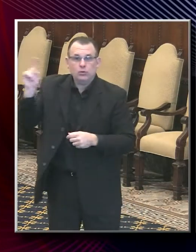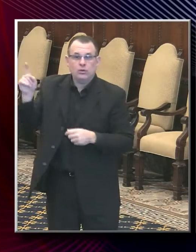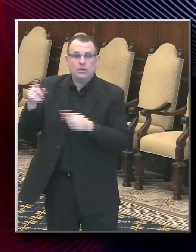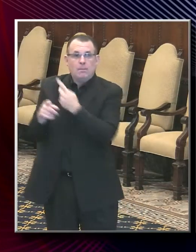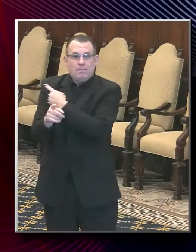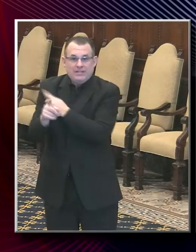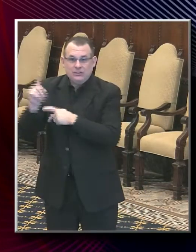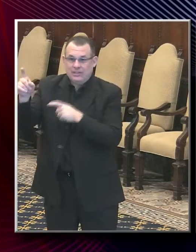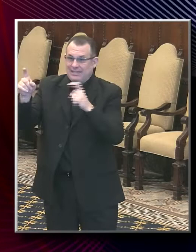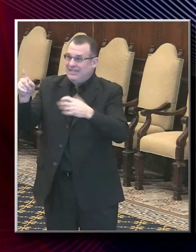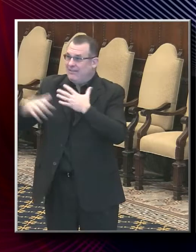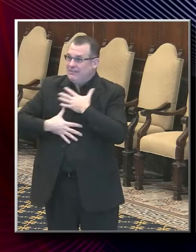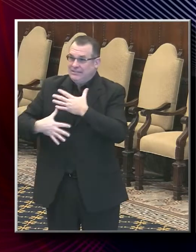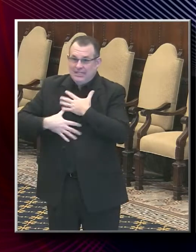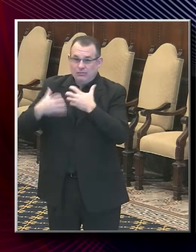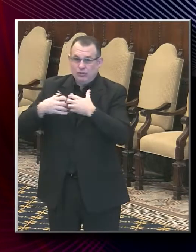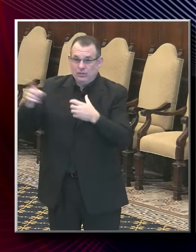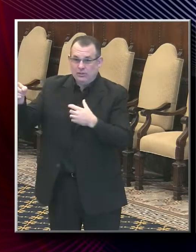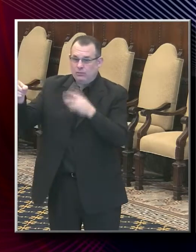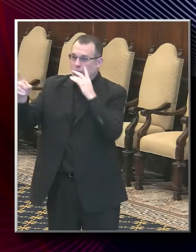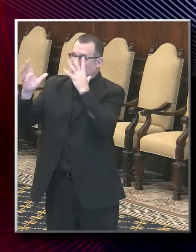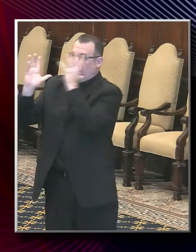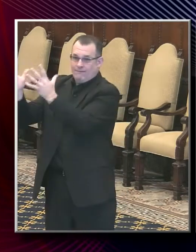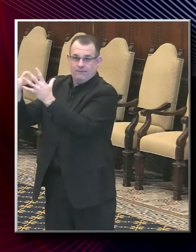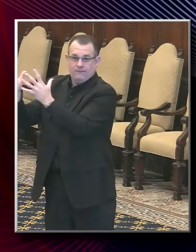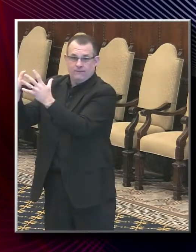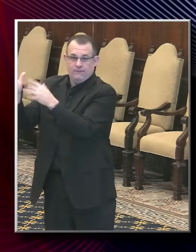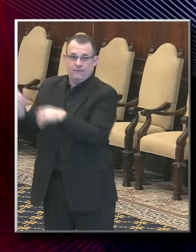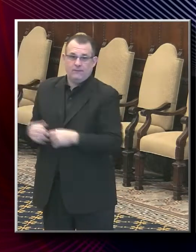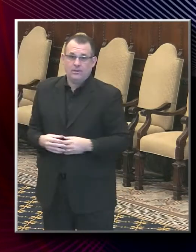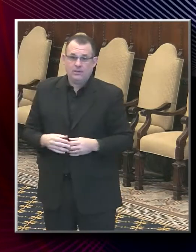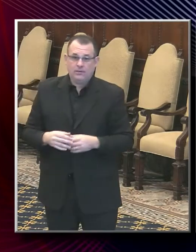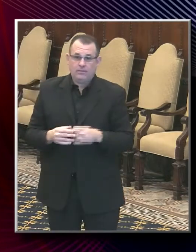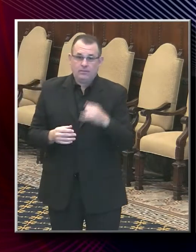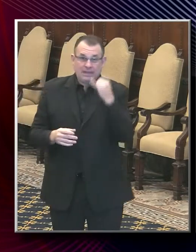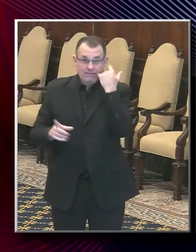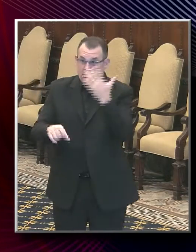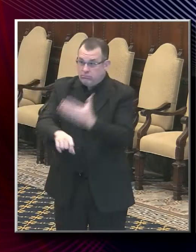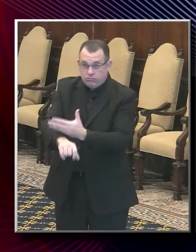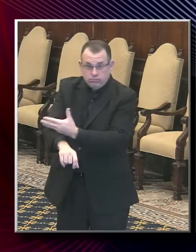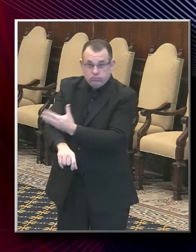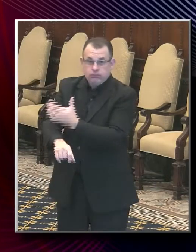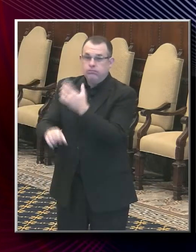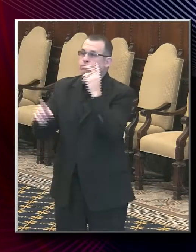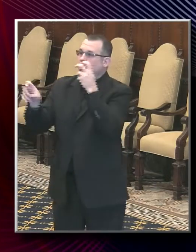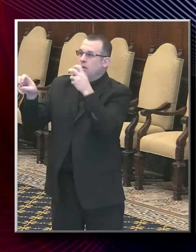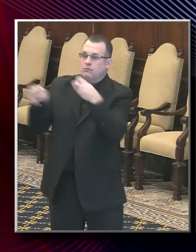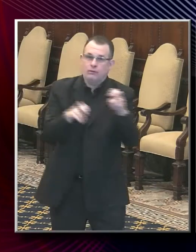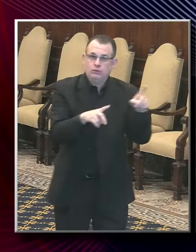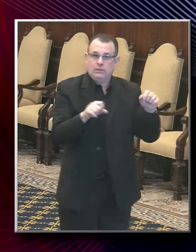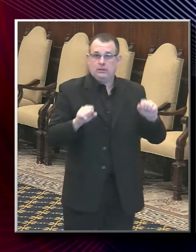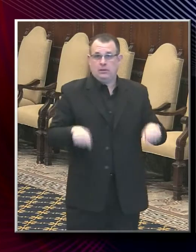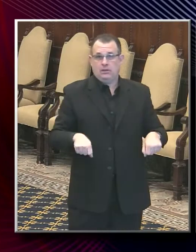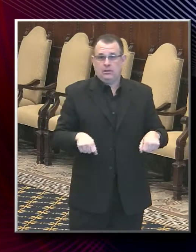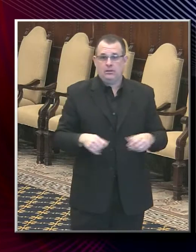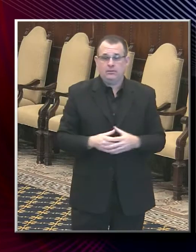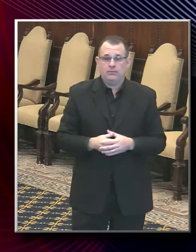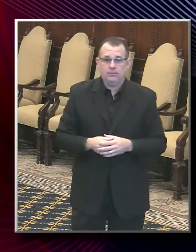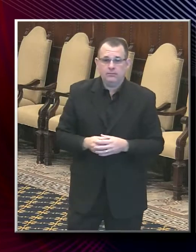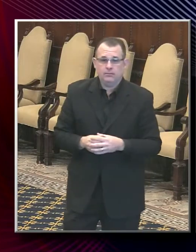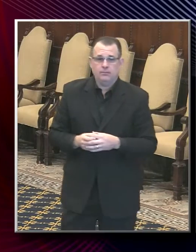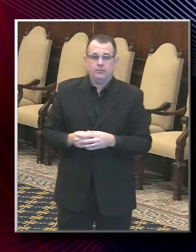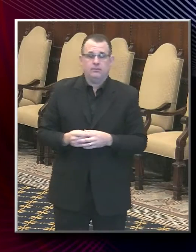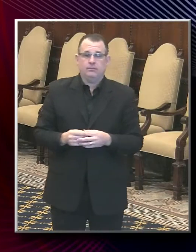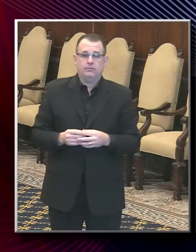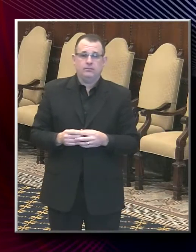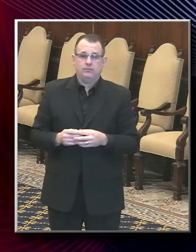is preferable, or we're transferring them to the Leah Course Center. Nonetheless, if we need the Leah Course Center, it is now ready to go. I have to report that